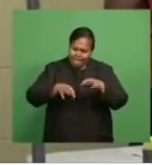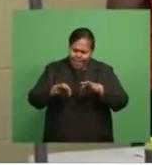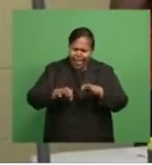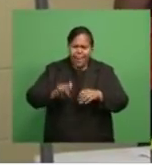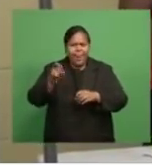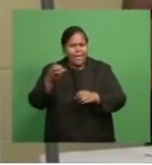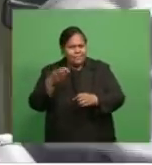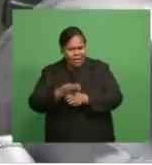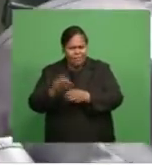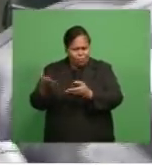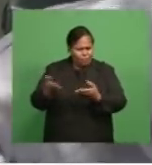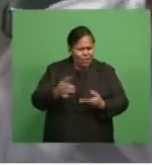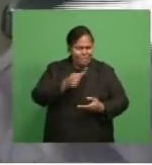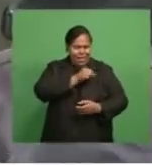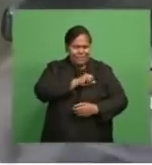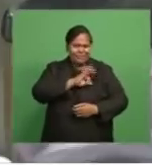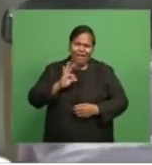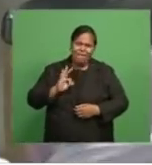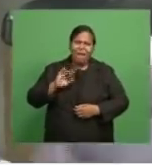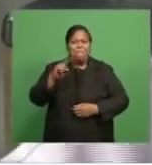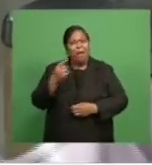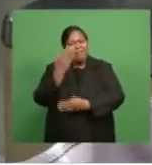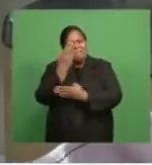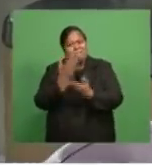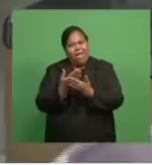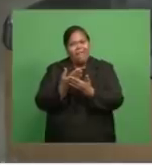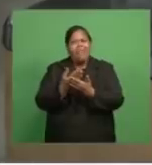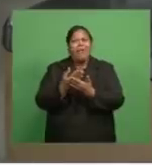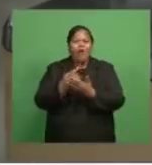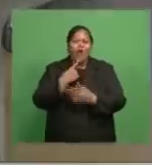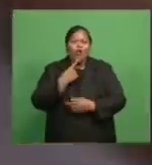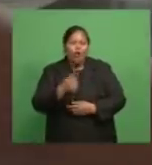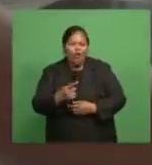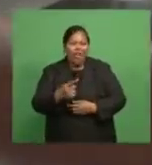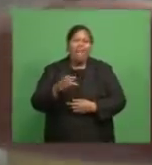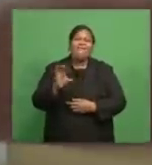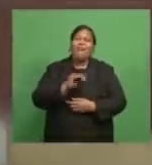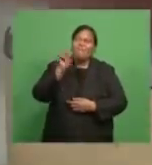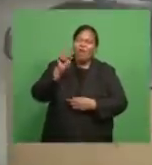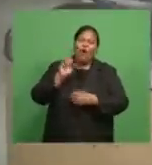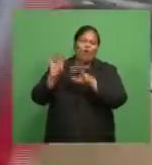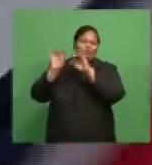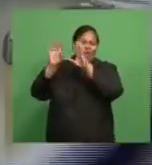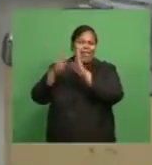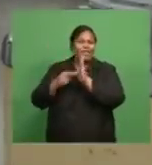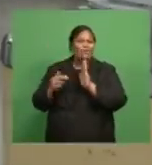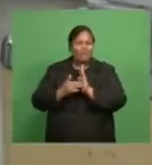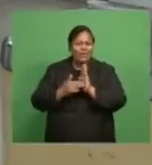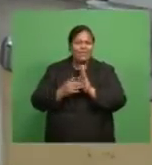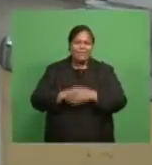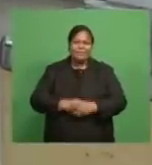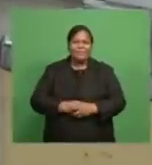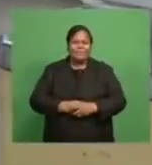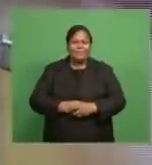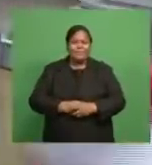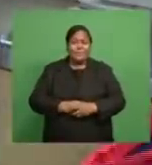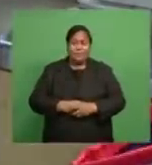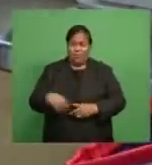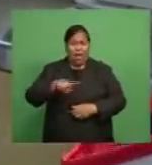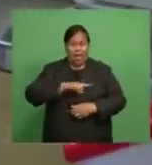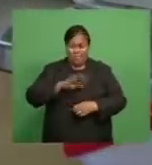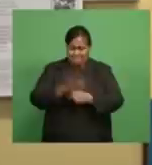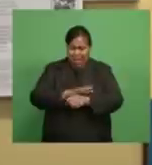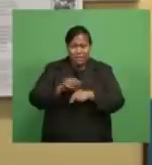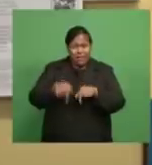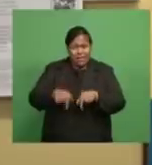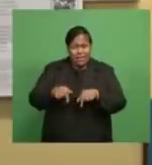month. However, it is dependent on their customer base in Australia and New Zealand. Not a lot of our products that are made here are being used